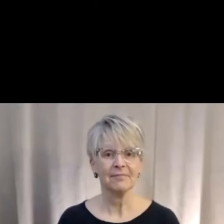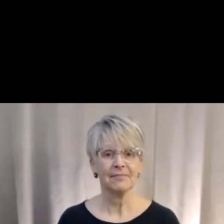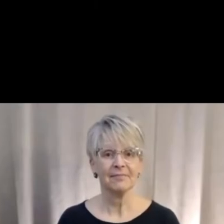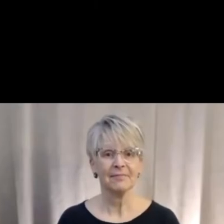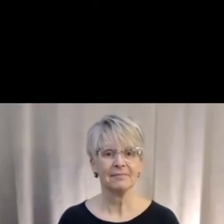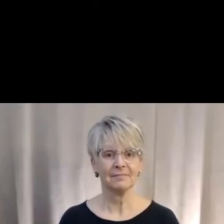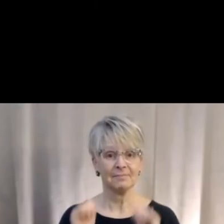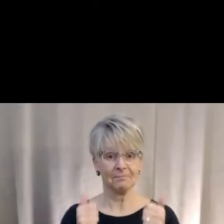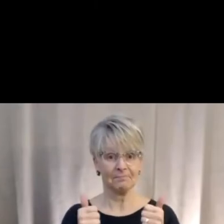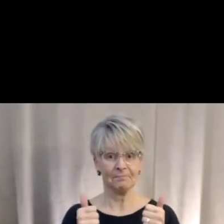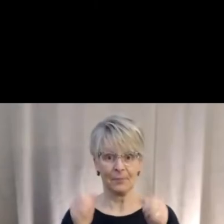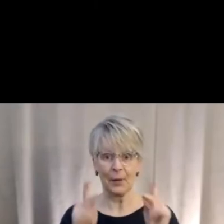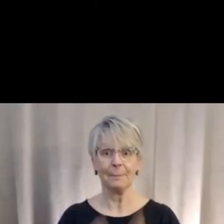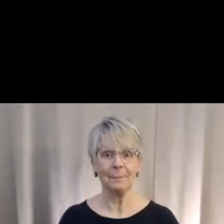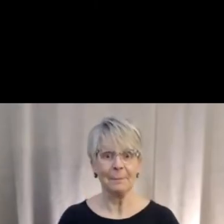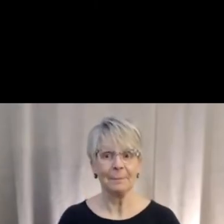All right, there we go.